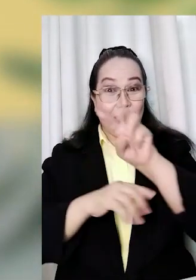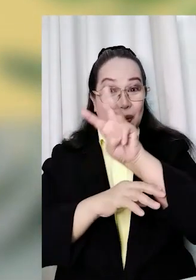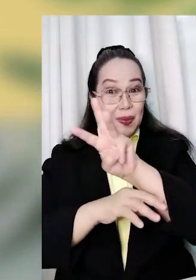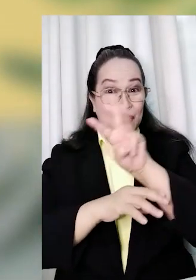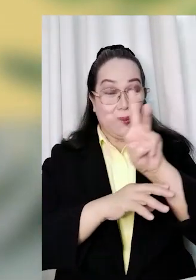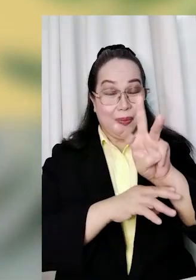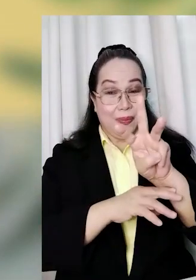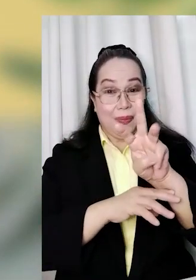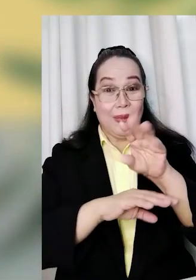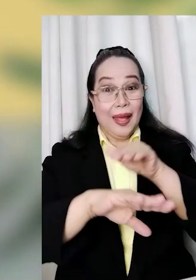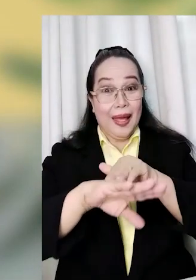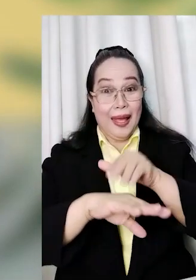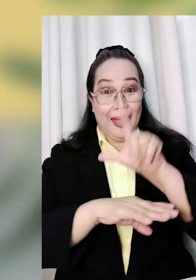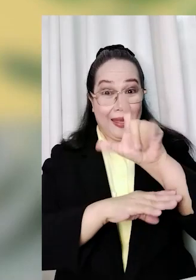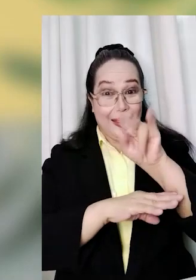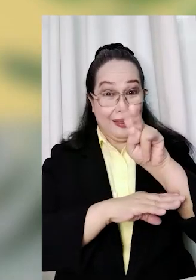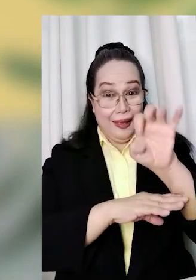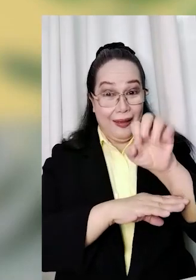at